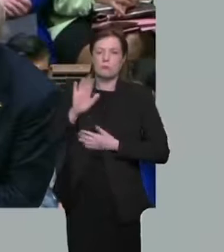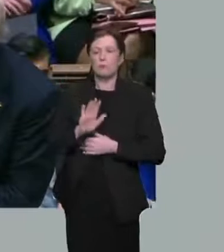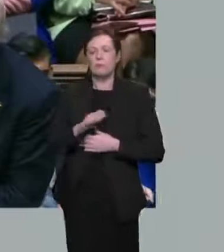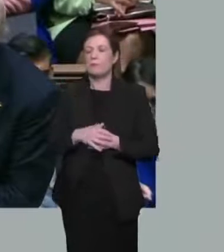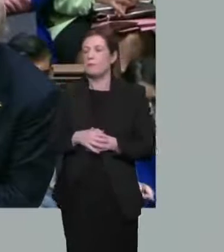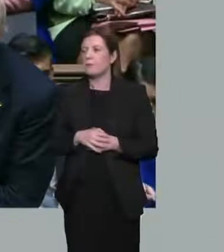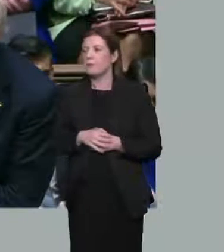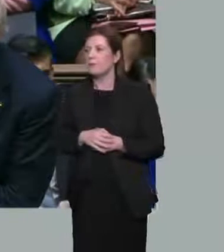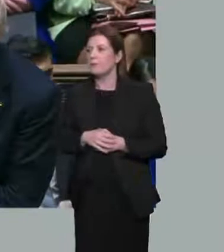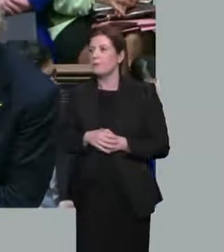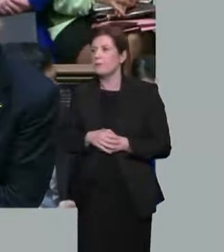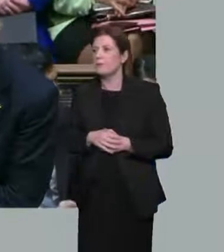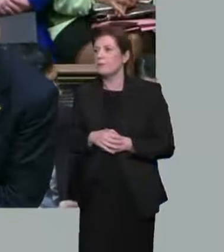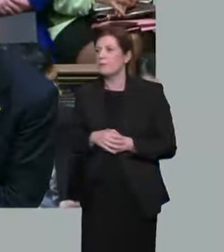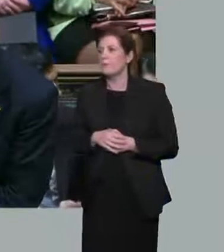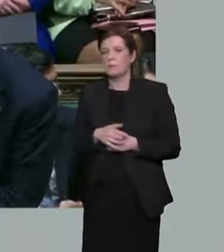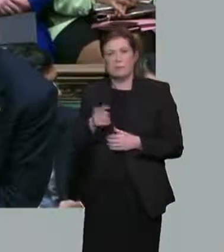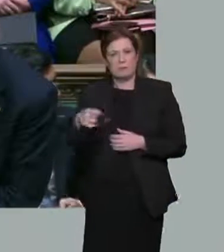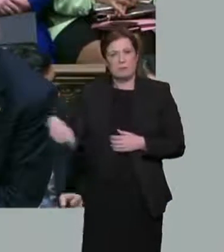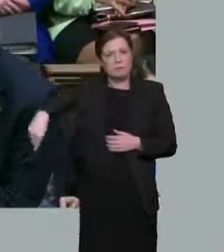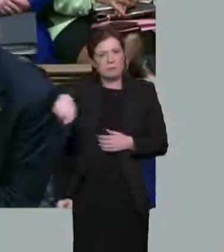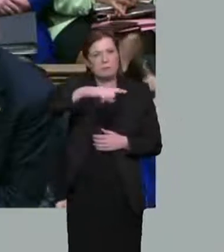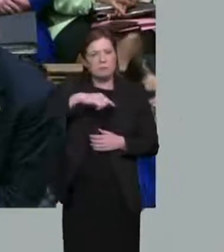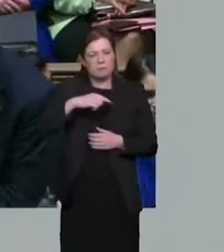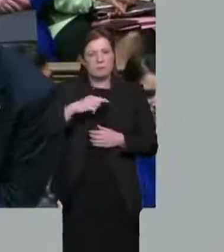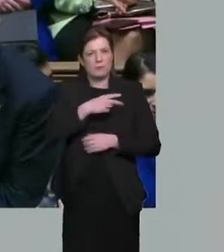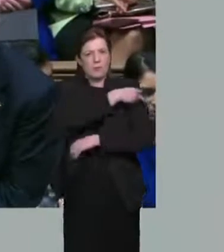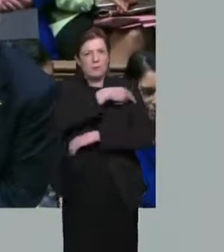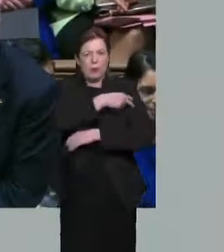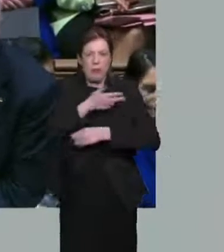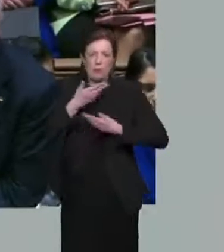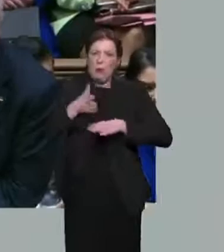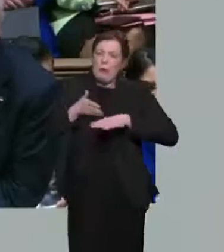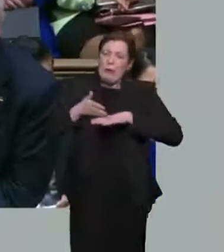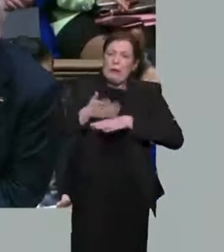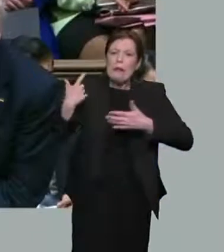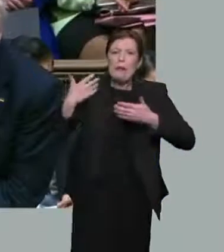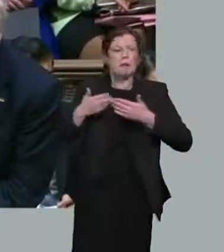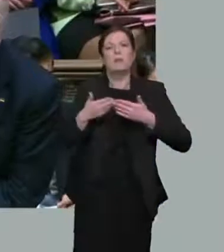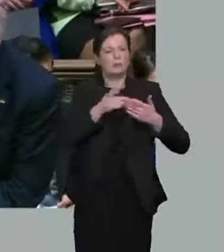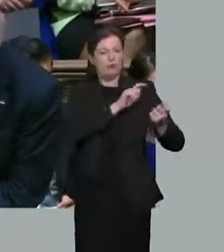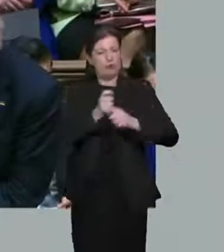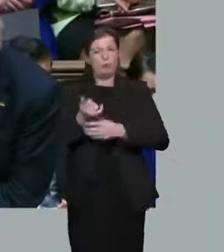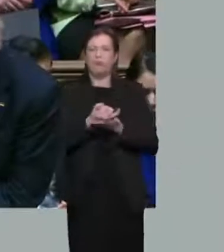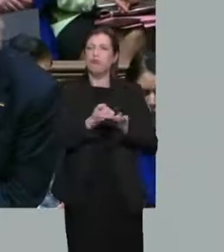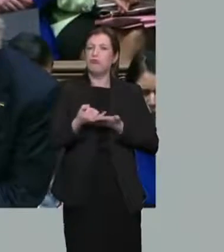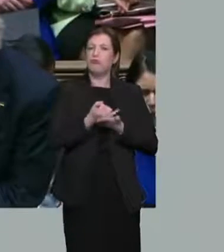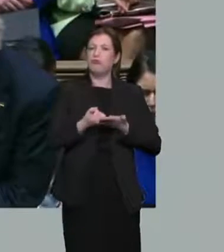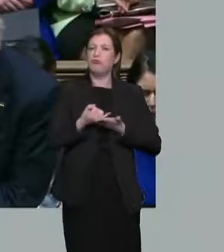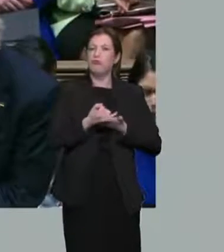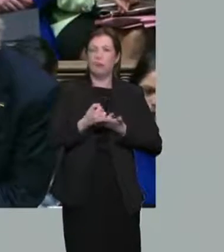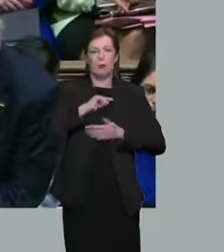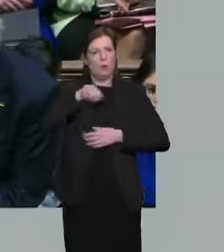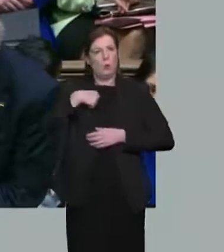think that it is no way to treat hard-working employees, and I can tell him that we will not sit by,